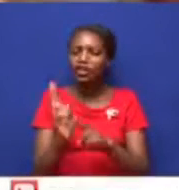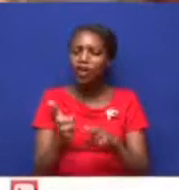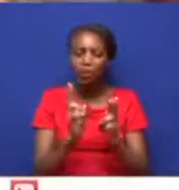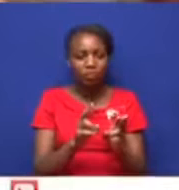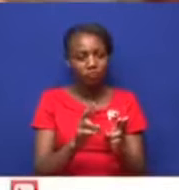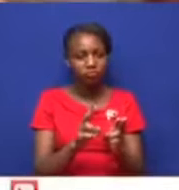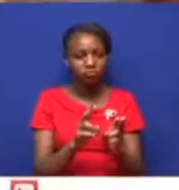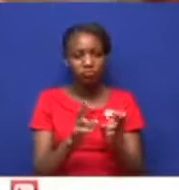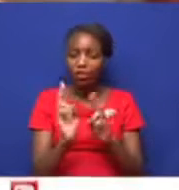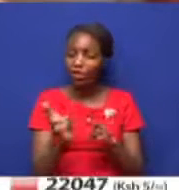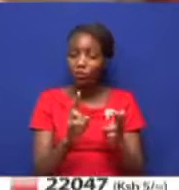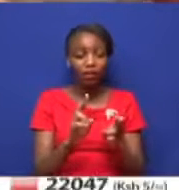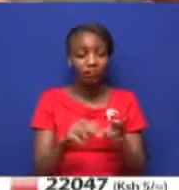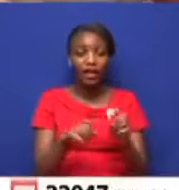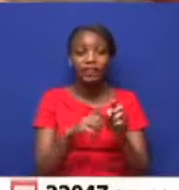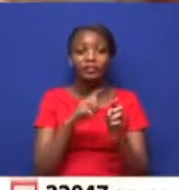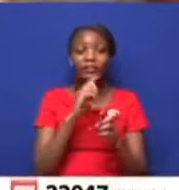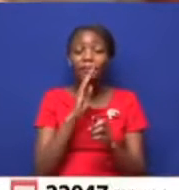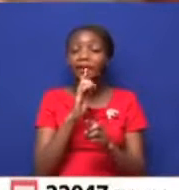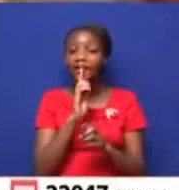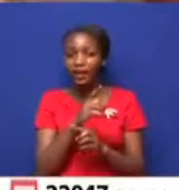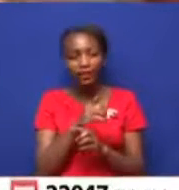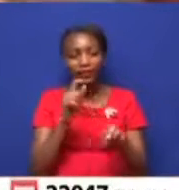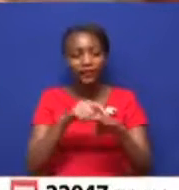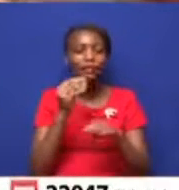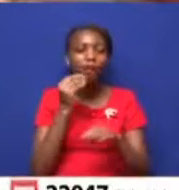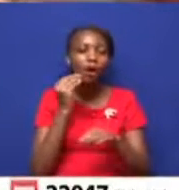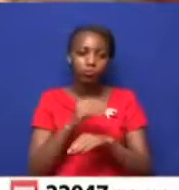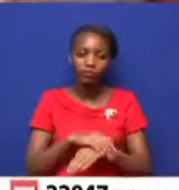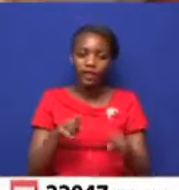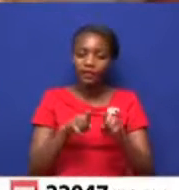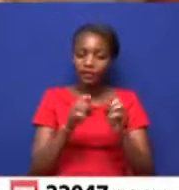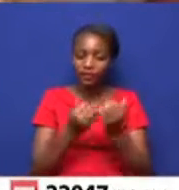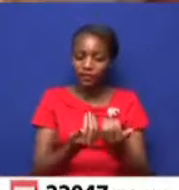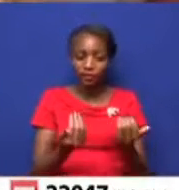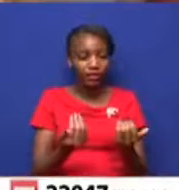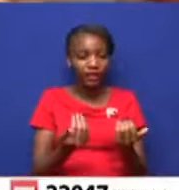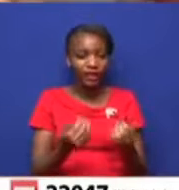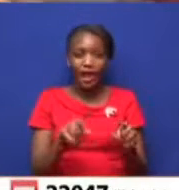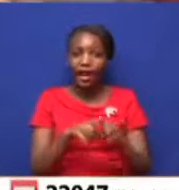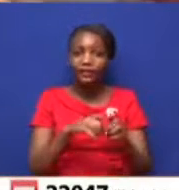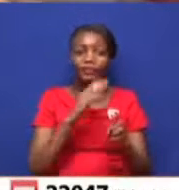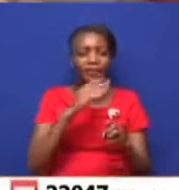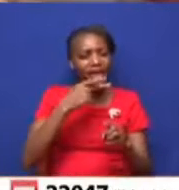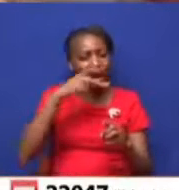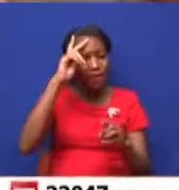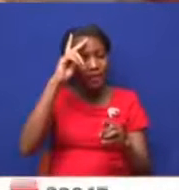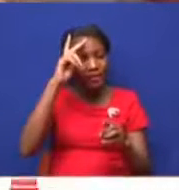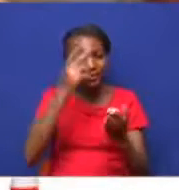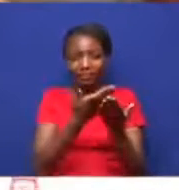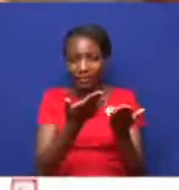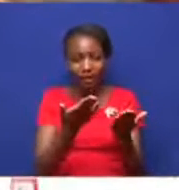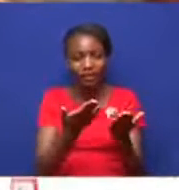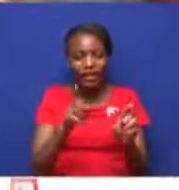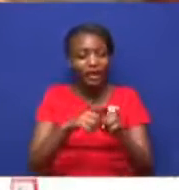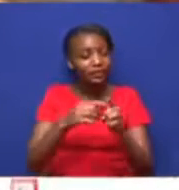They should be, you know, real when they're at home. Even with their children, let them be a parent and a